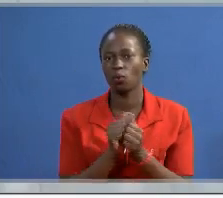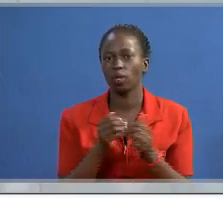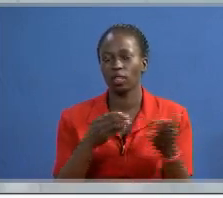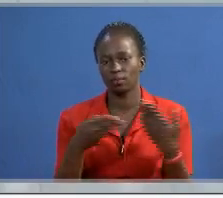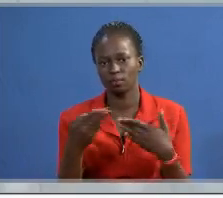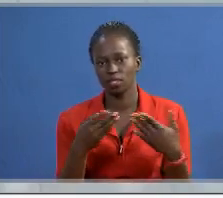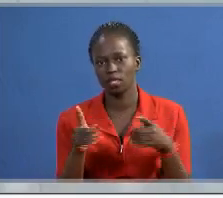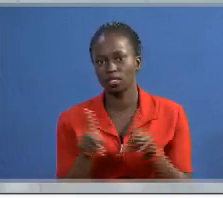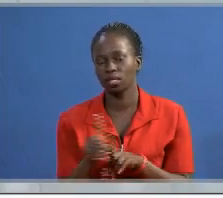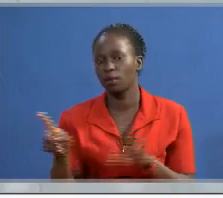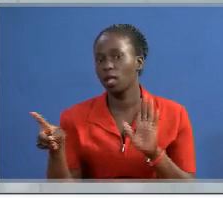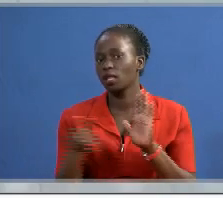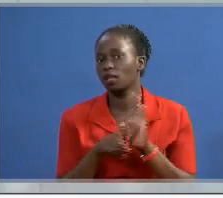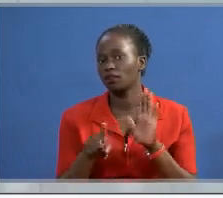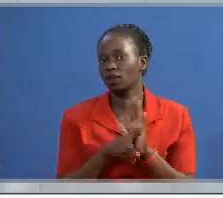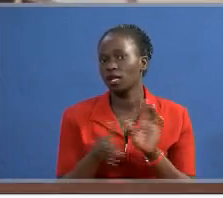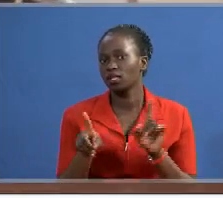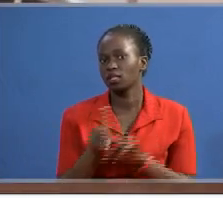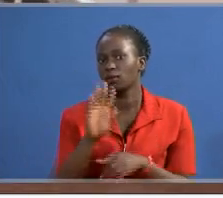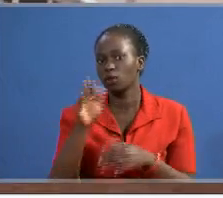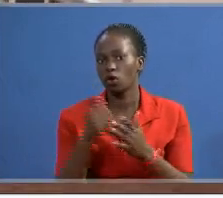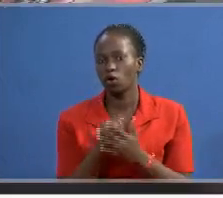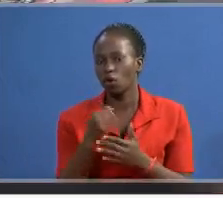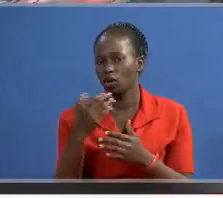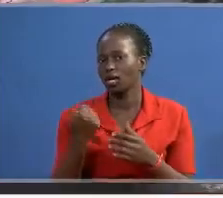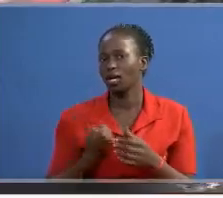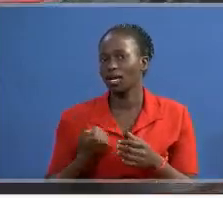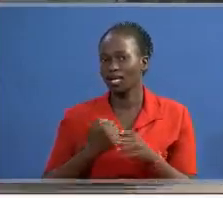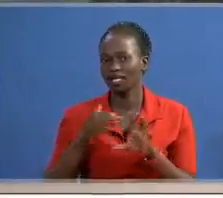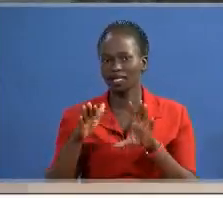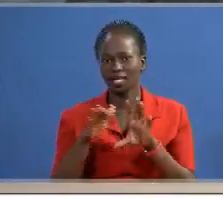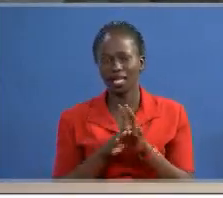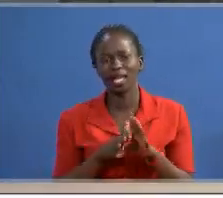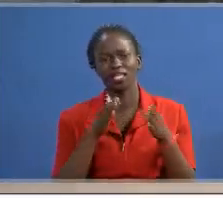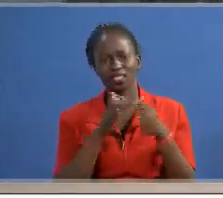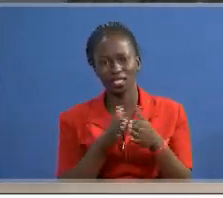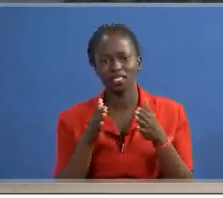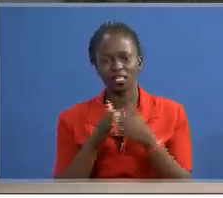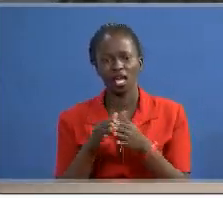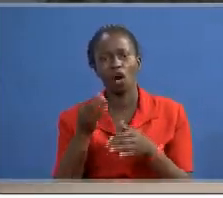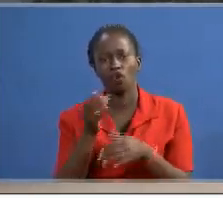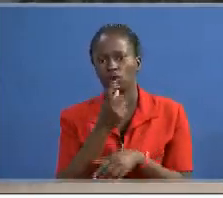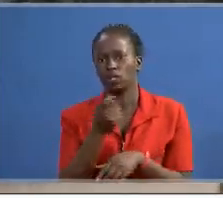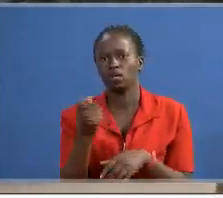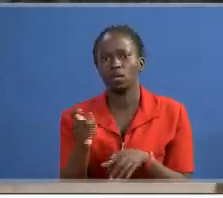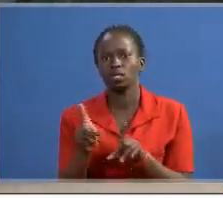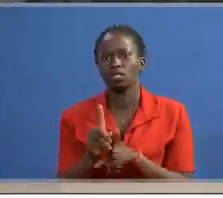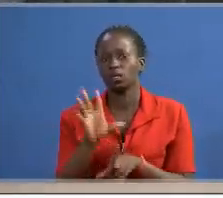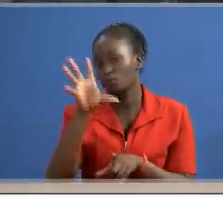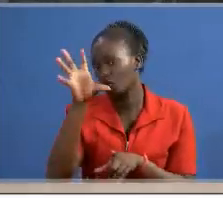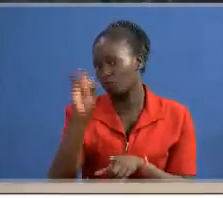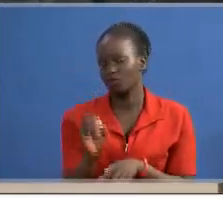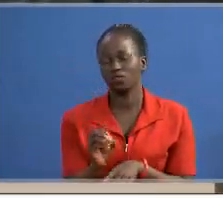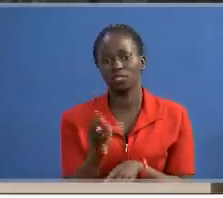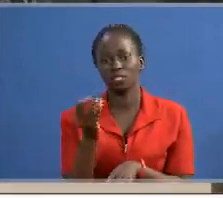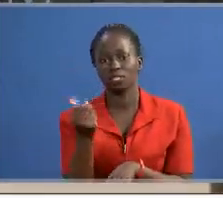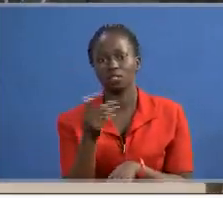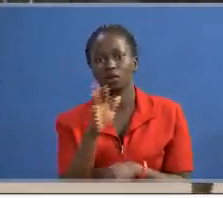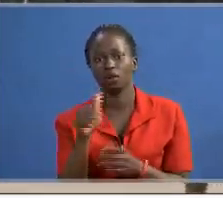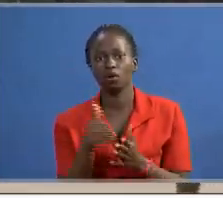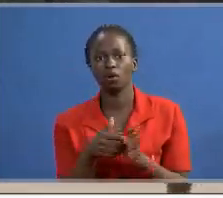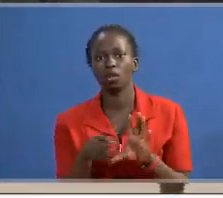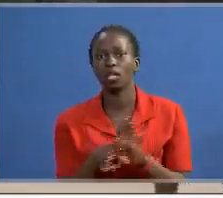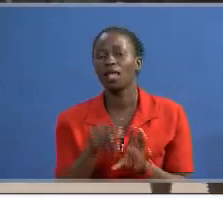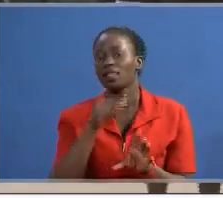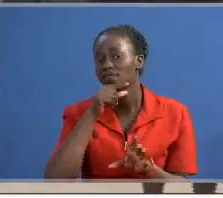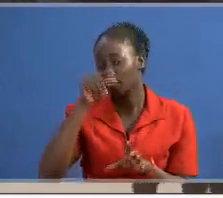businesses negatively. Now, the Twilight Girls are reported to be hawking sex for as little as 50 shillings following the increase, which